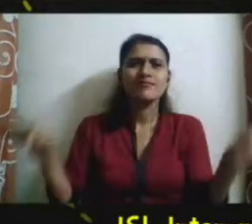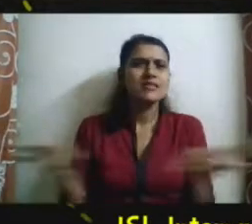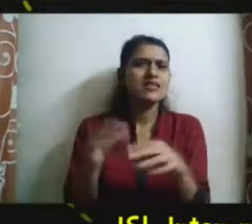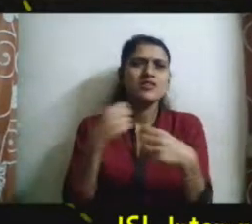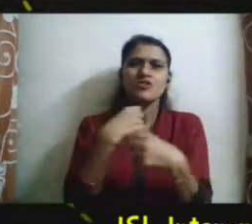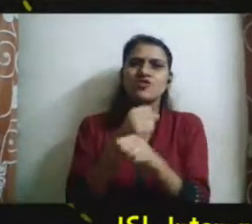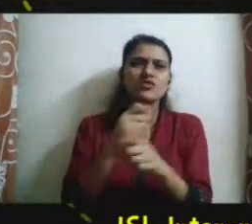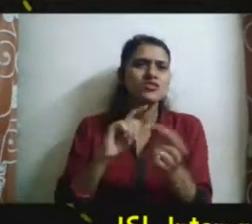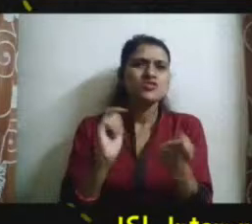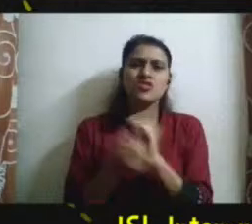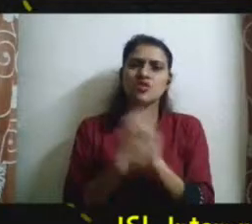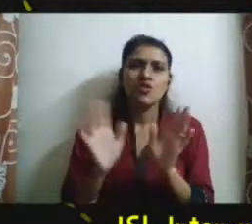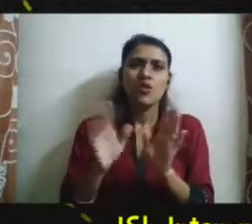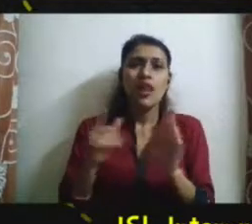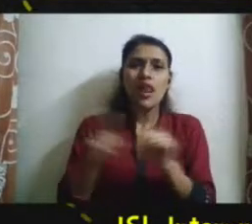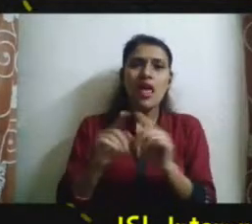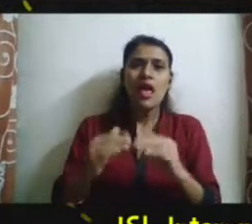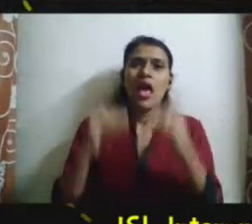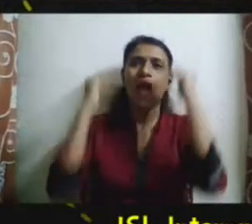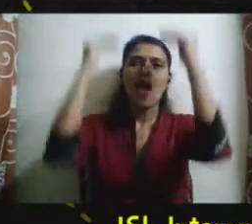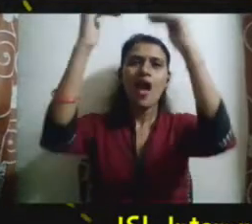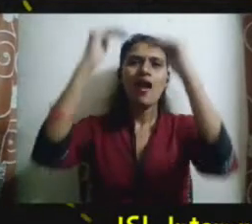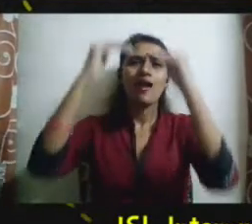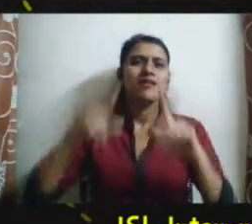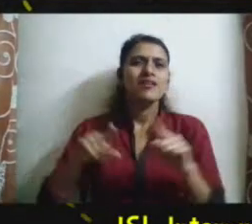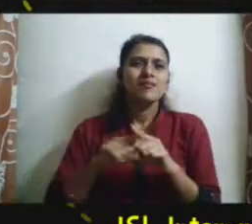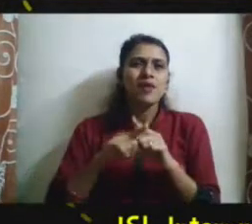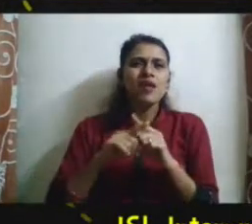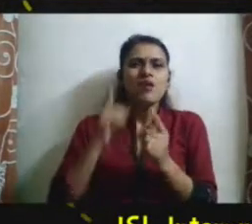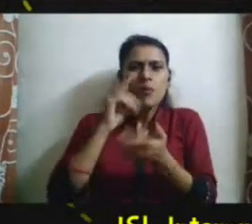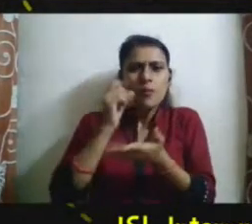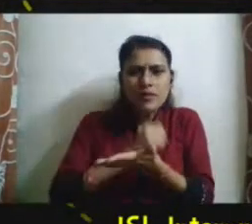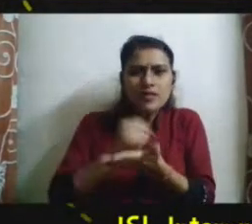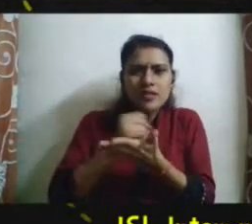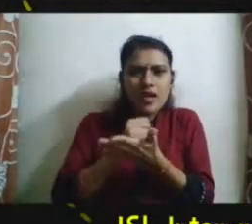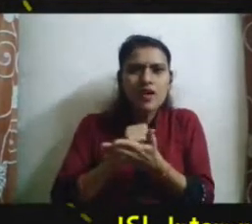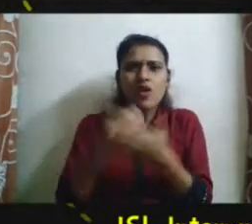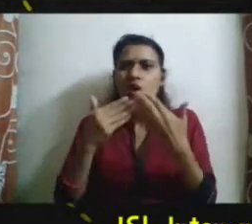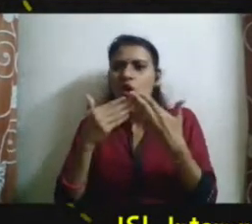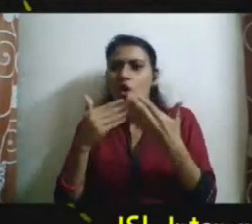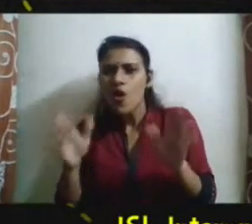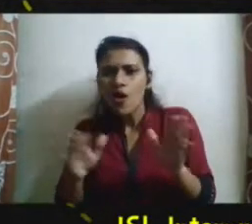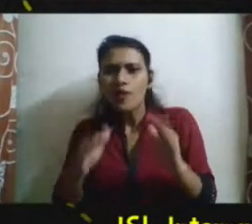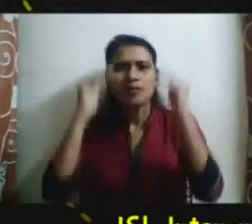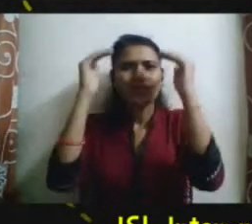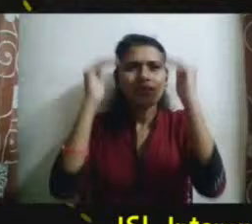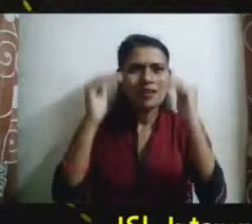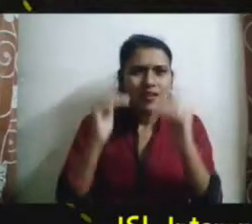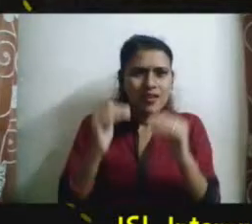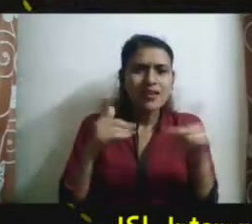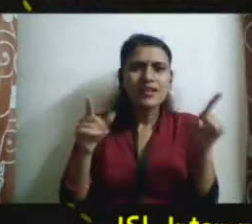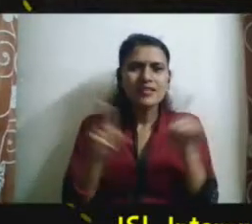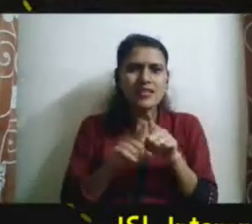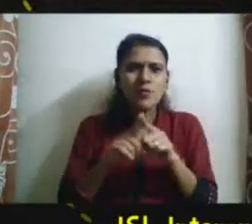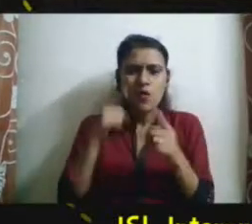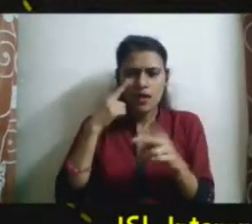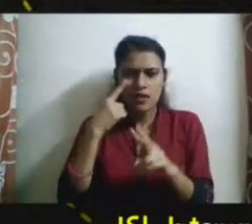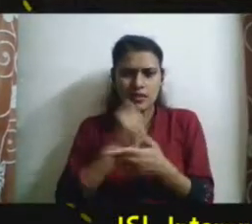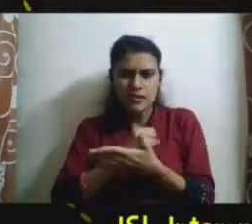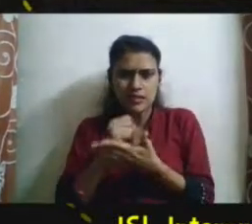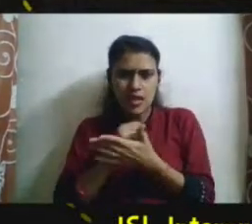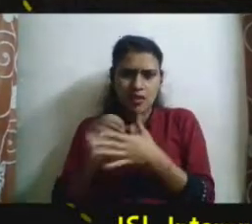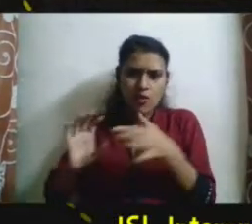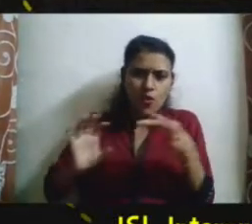higher plane. And the moment that we'll play with the form a little bit, we'll open it out and we'll say, we'll accommodate our